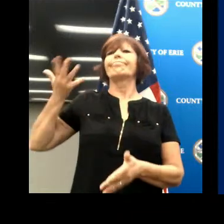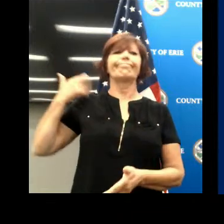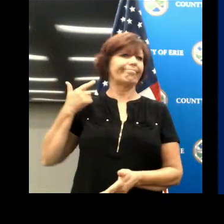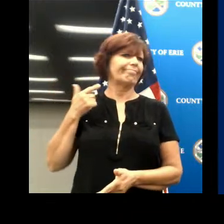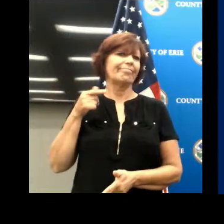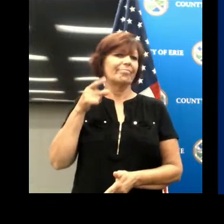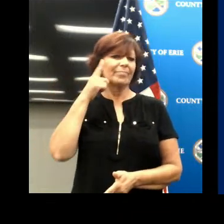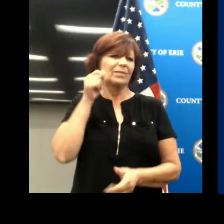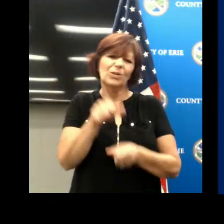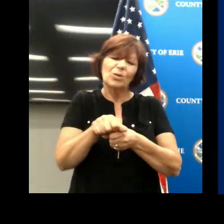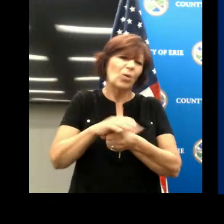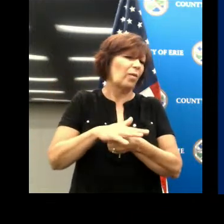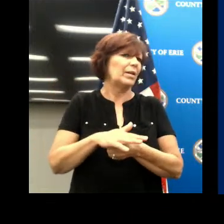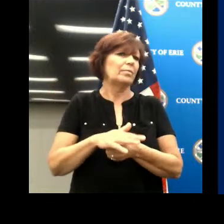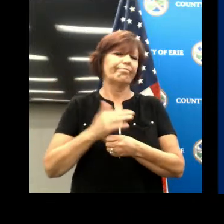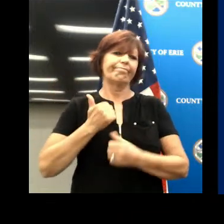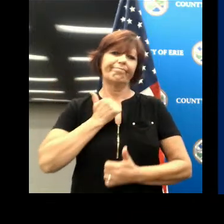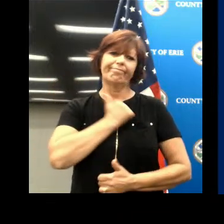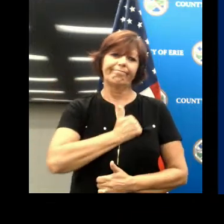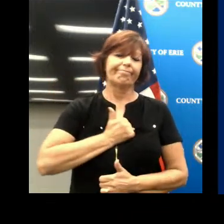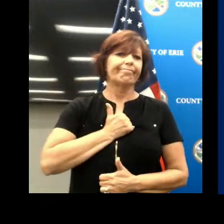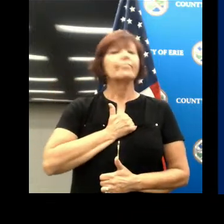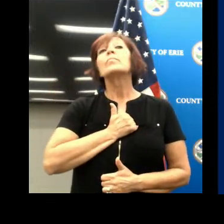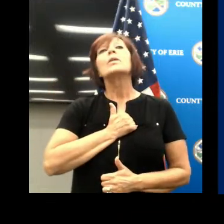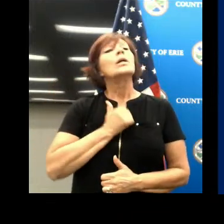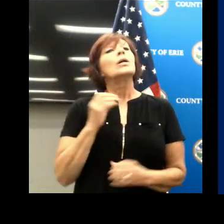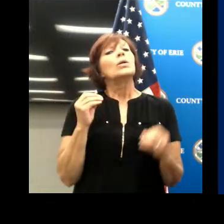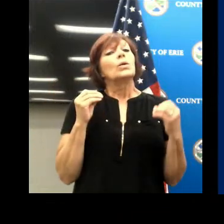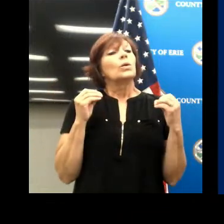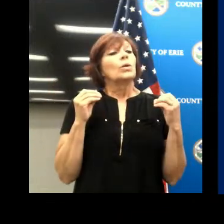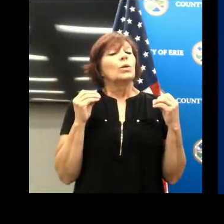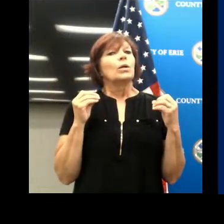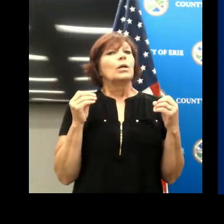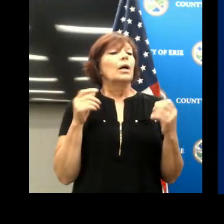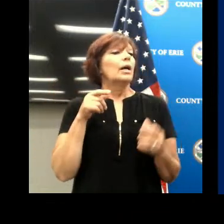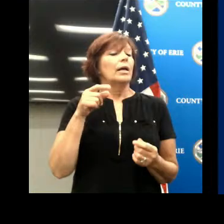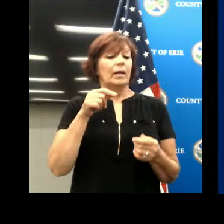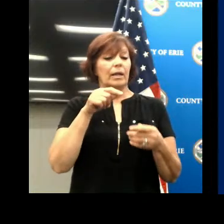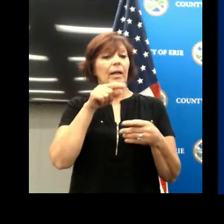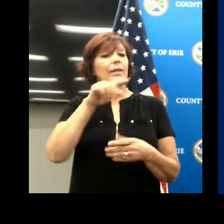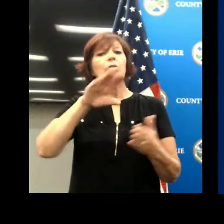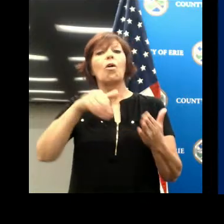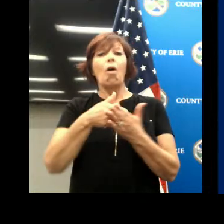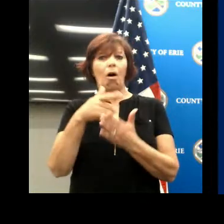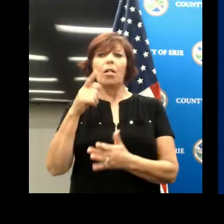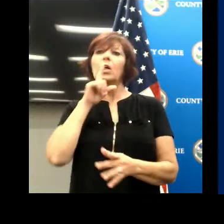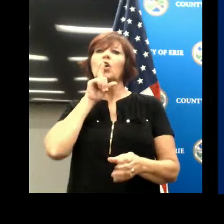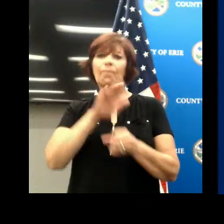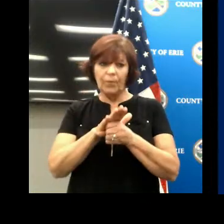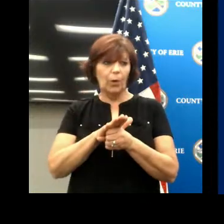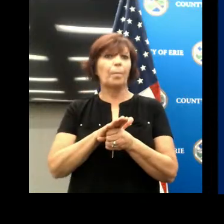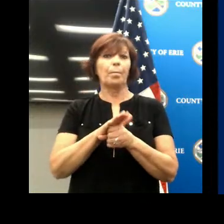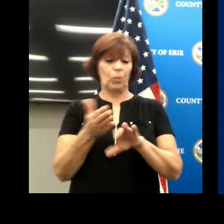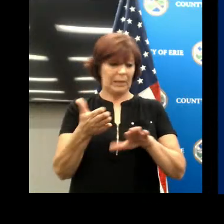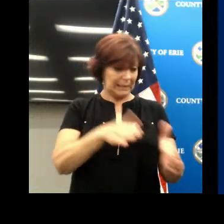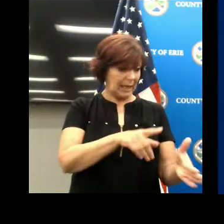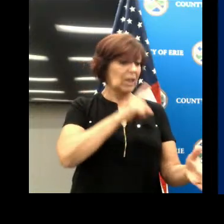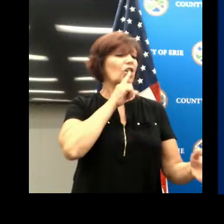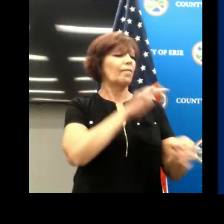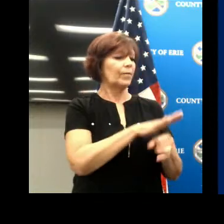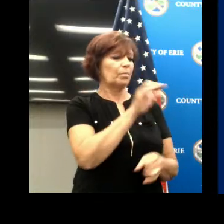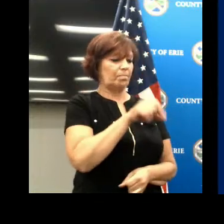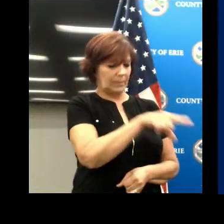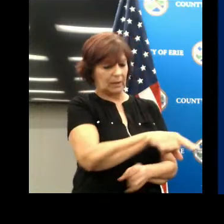result of COVID-19. There are no these are all lab confirmed cases at the time of death. There's no presumed